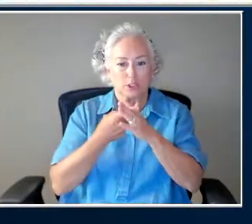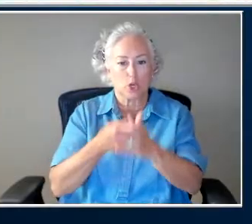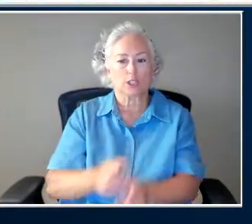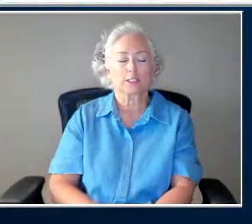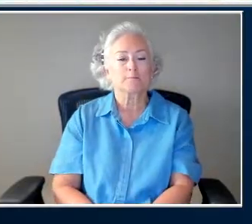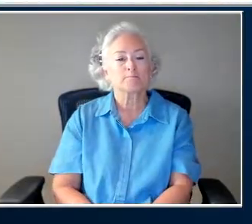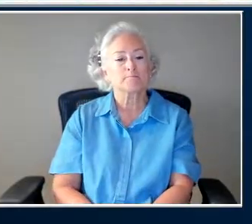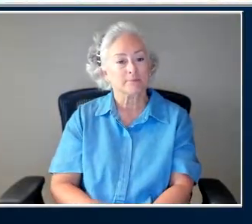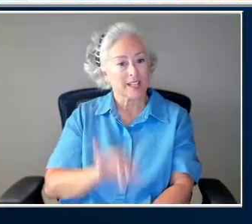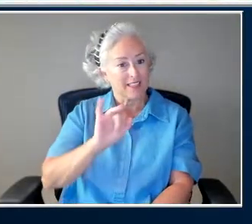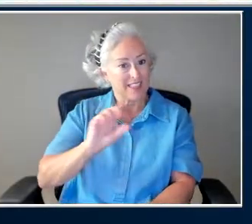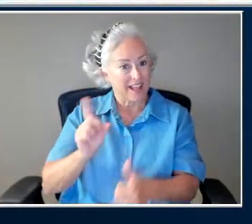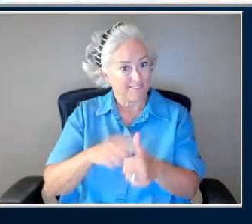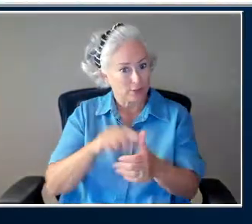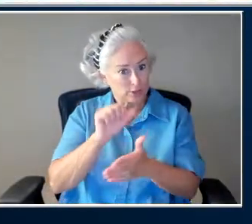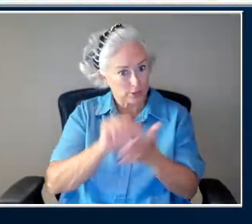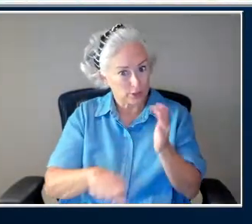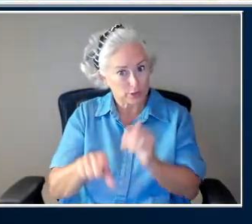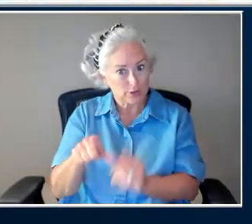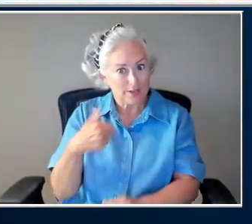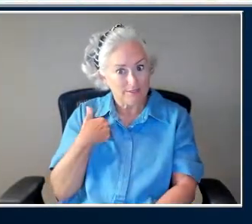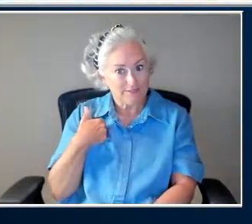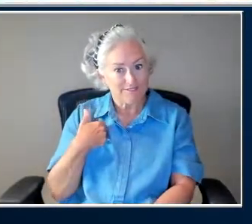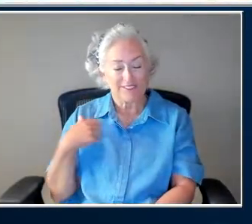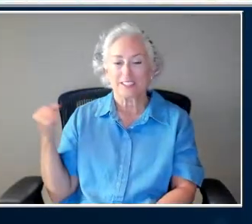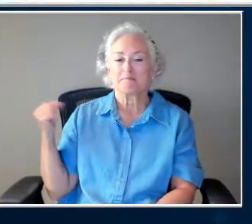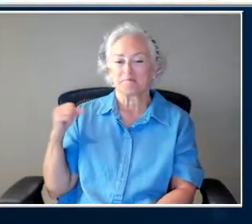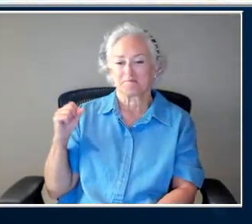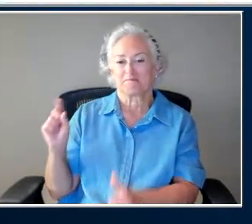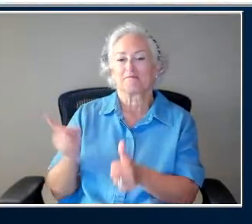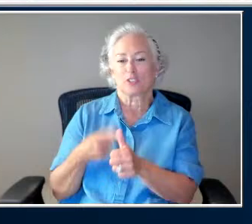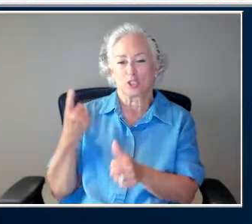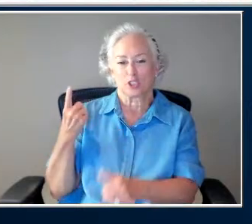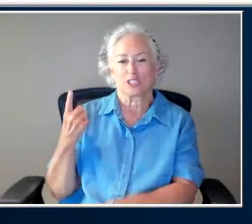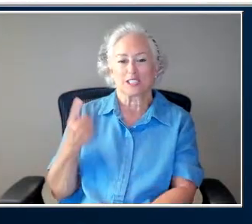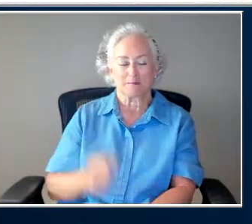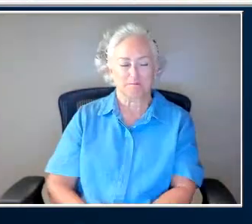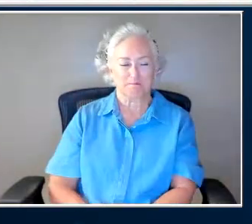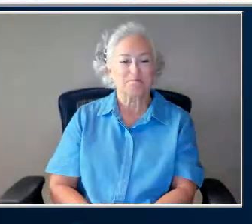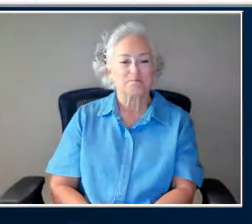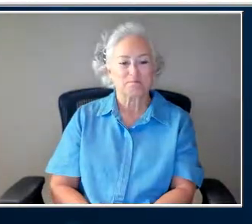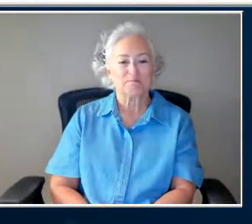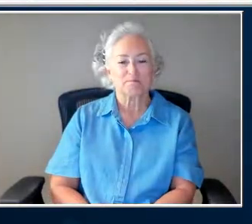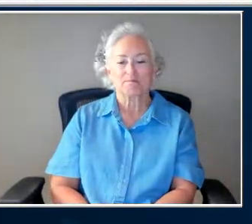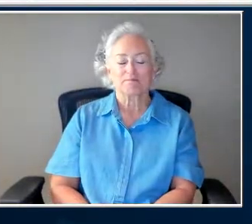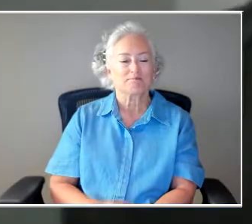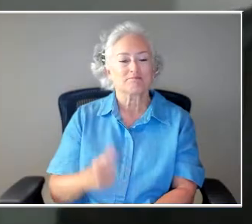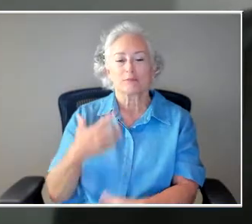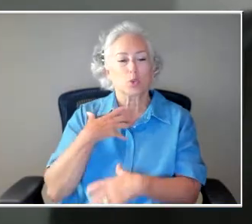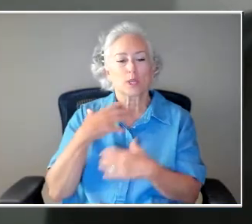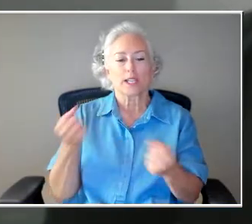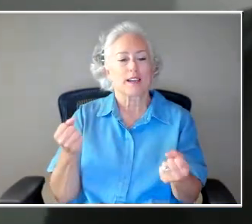first surgery, Cohen? Yeah, it was my first surgery. And what was the recovery like?